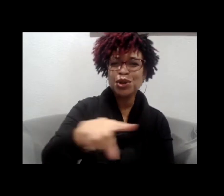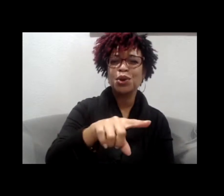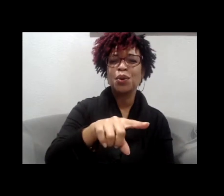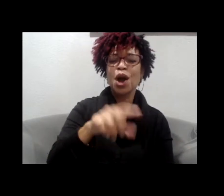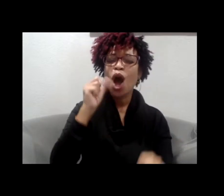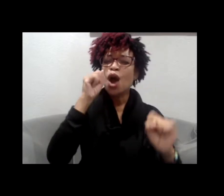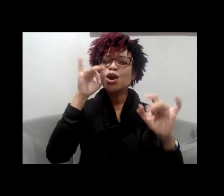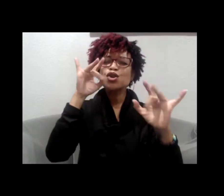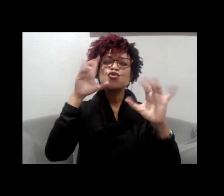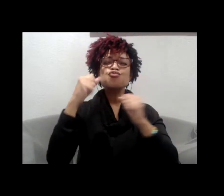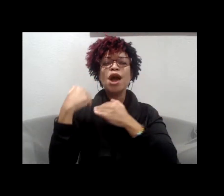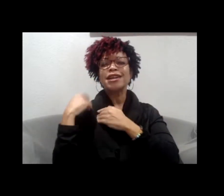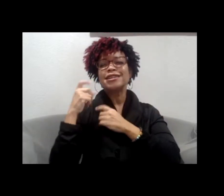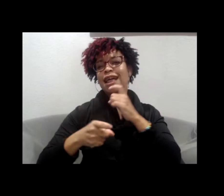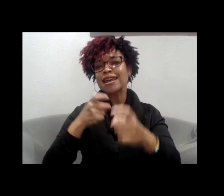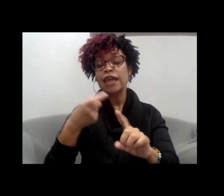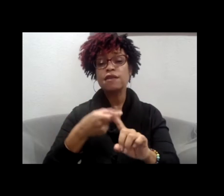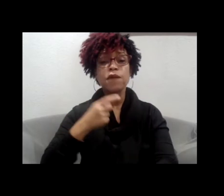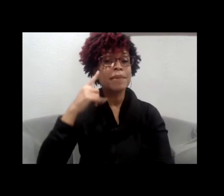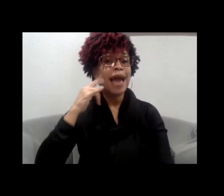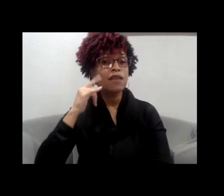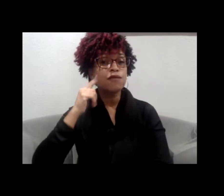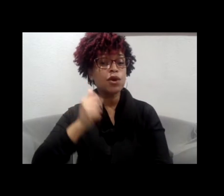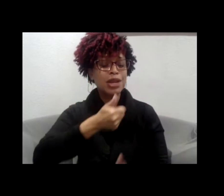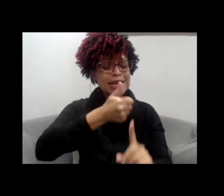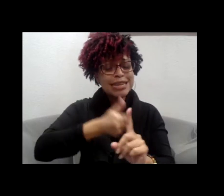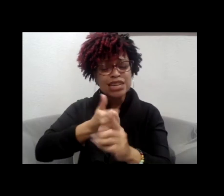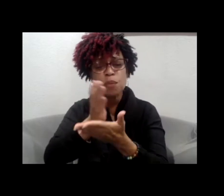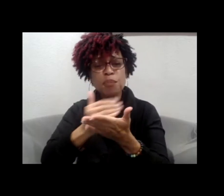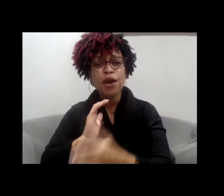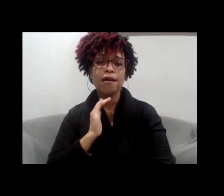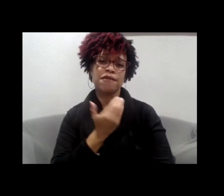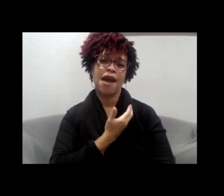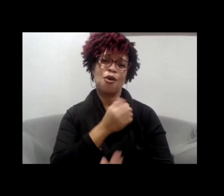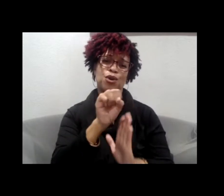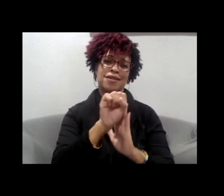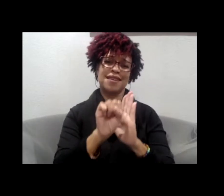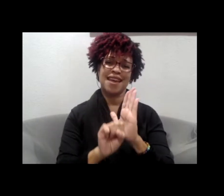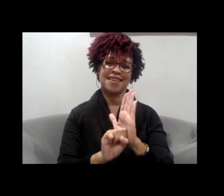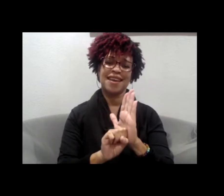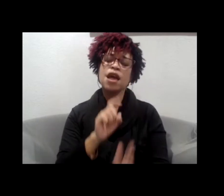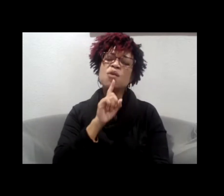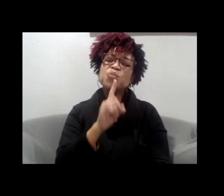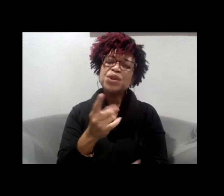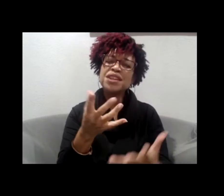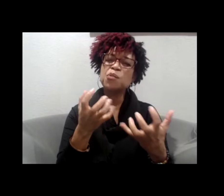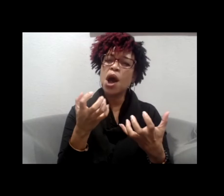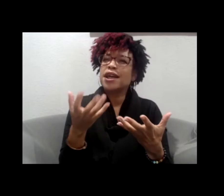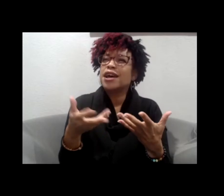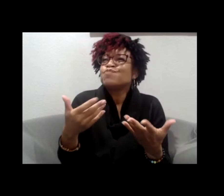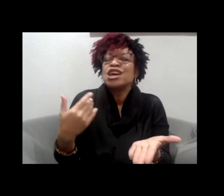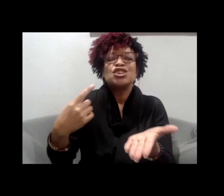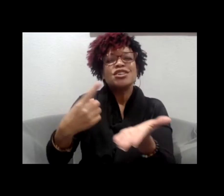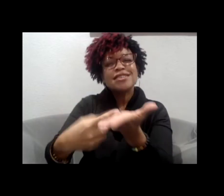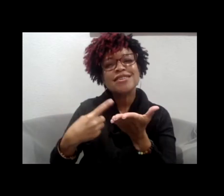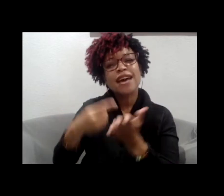incredible delegates from California, from every corner of our state. I want to really kind of just talk about the